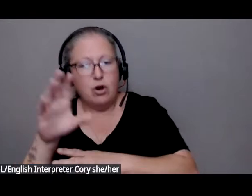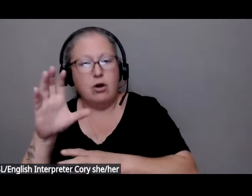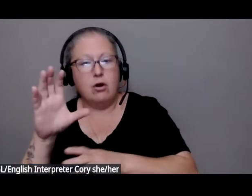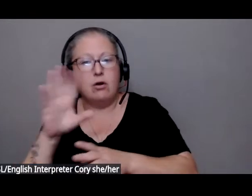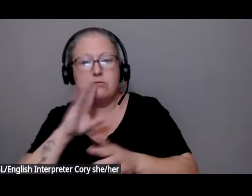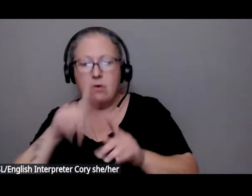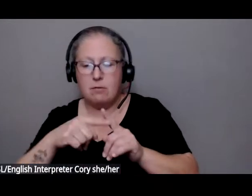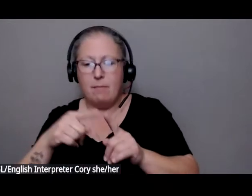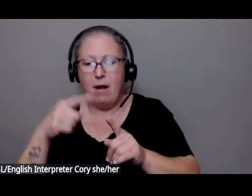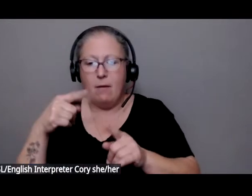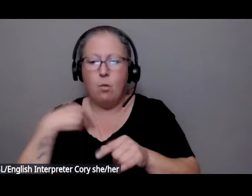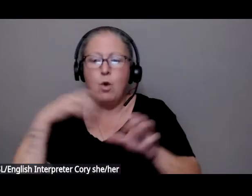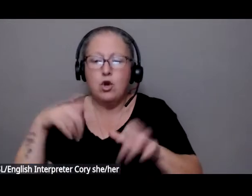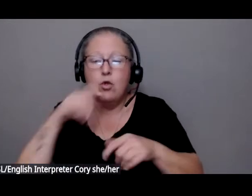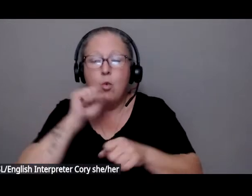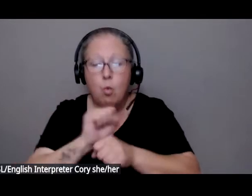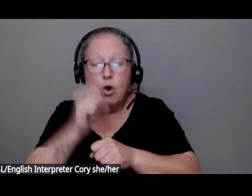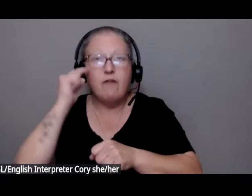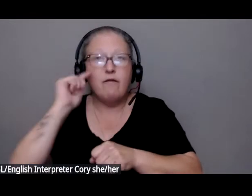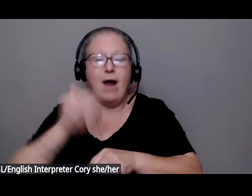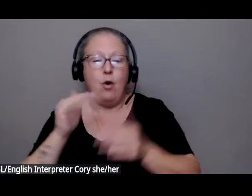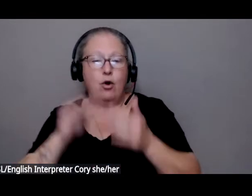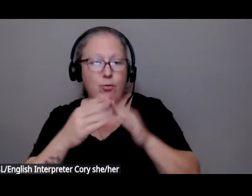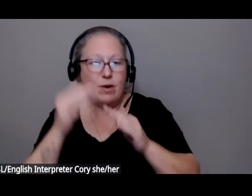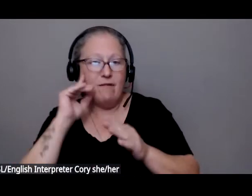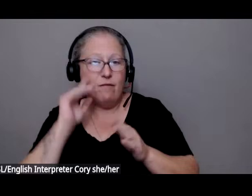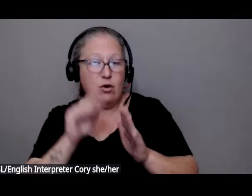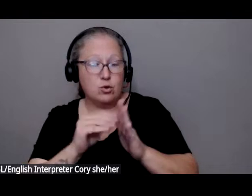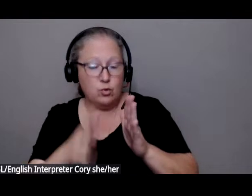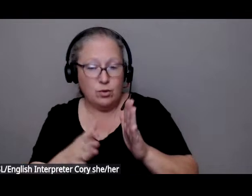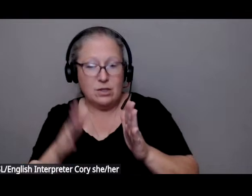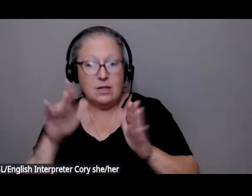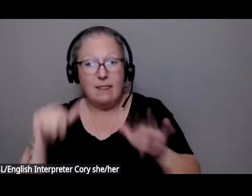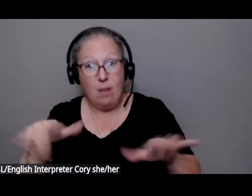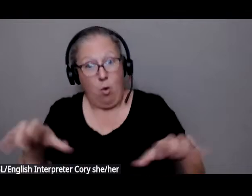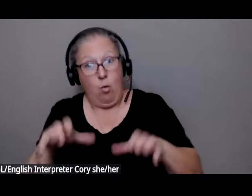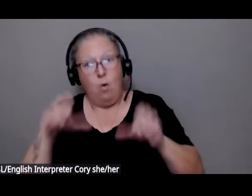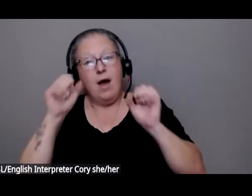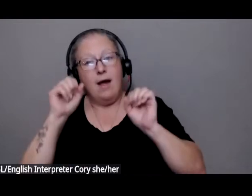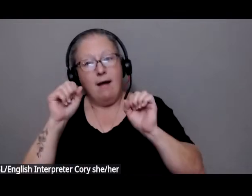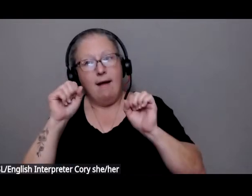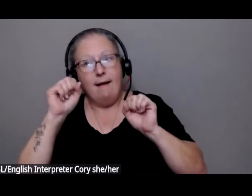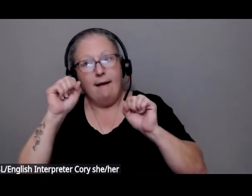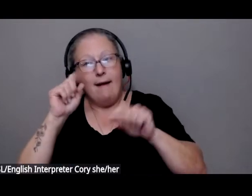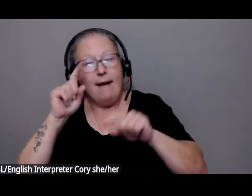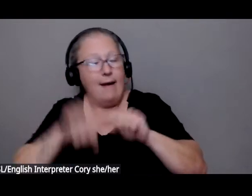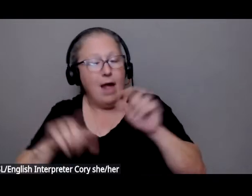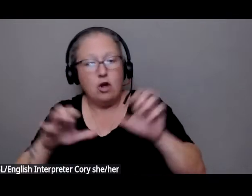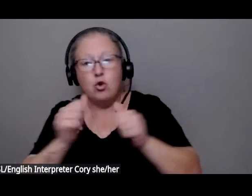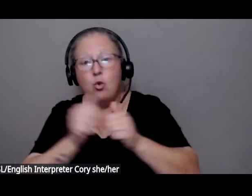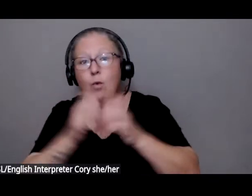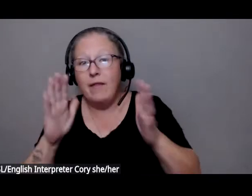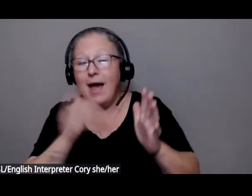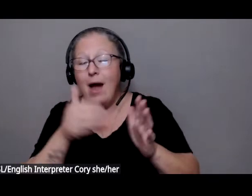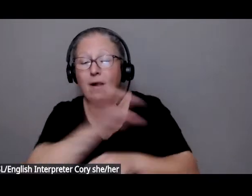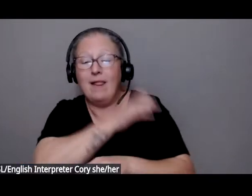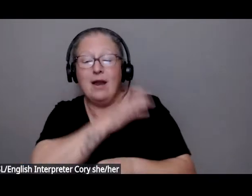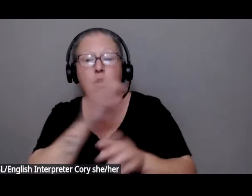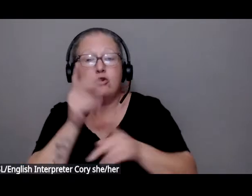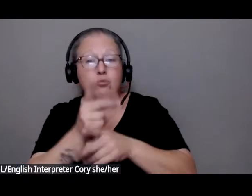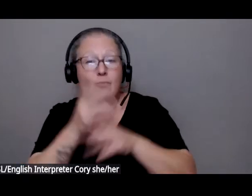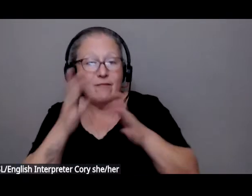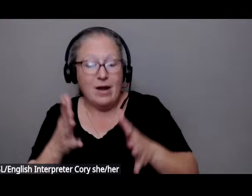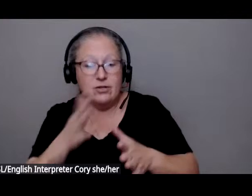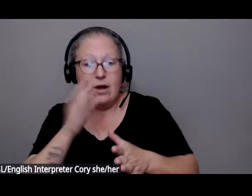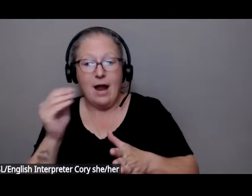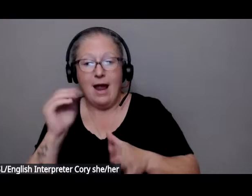our students and our communities. This work could not be done as well as it is without our clinical supervisor and the modality in which our supervision